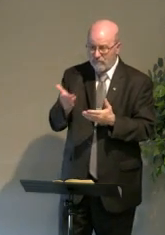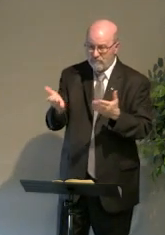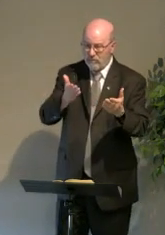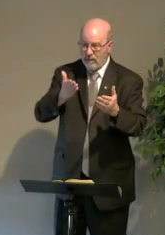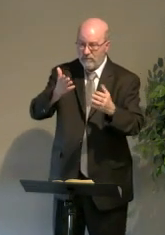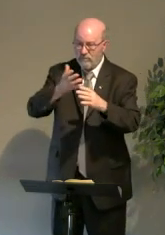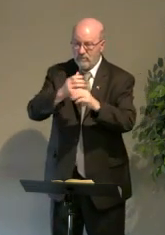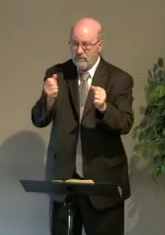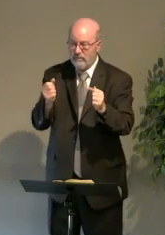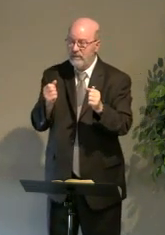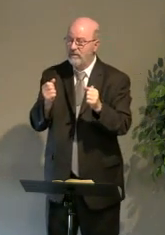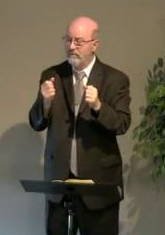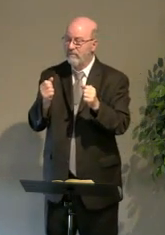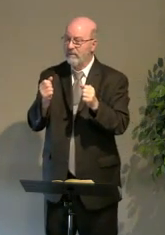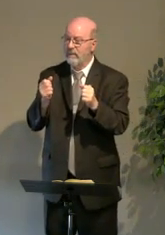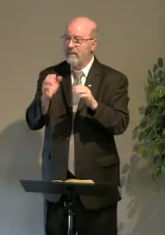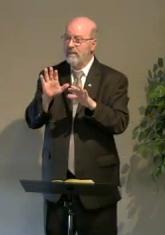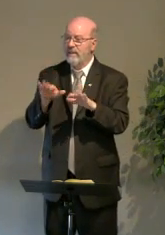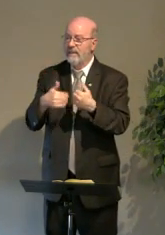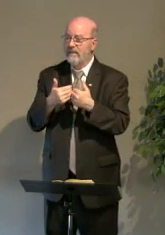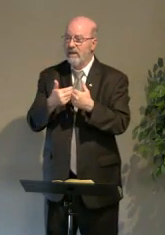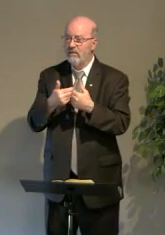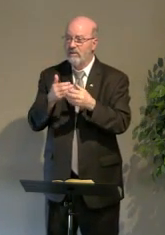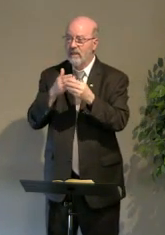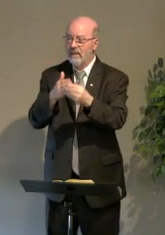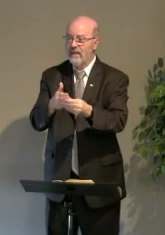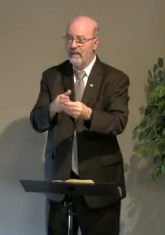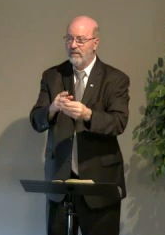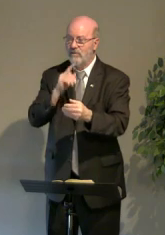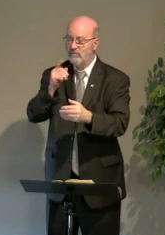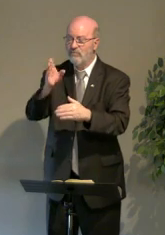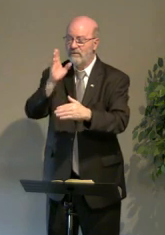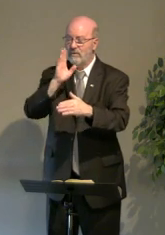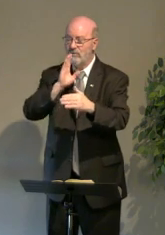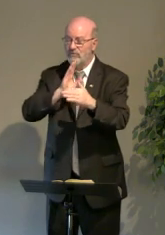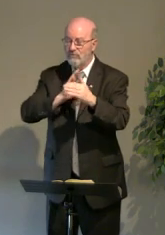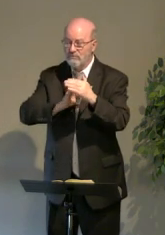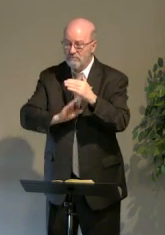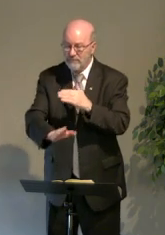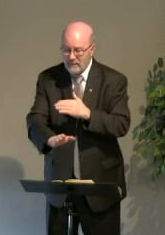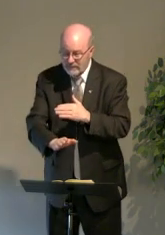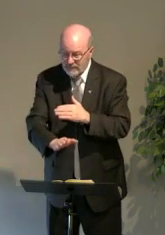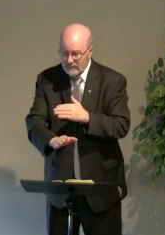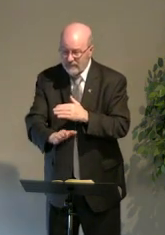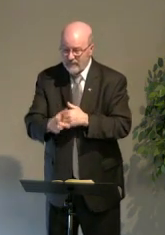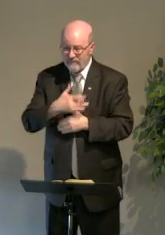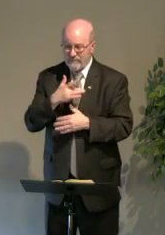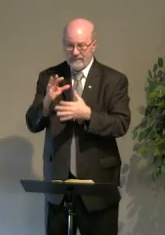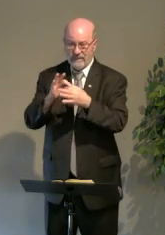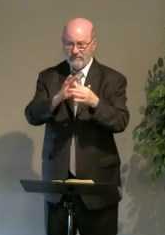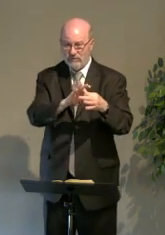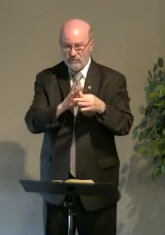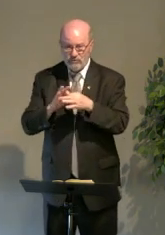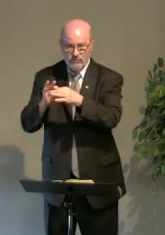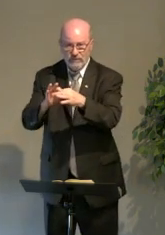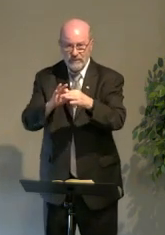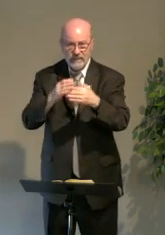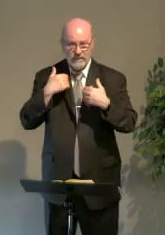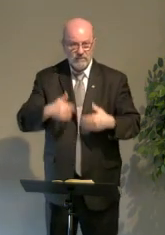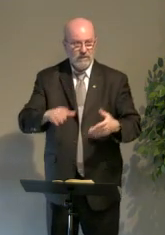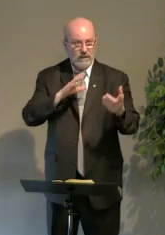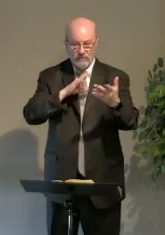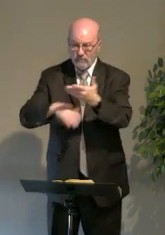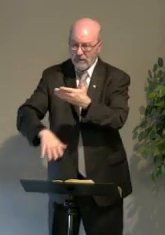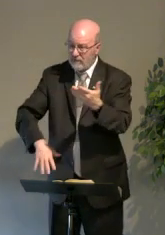to the salvation process is how it has led to genuine humility and a sense of unity as a body of